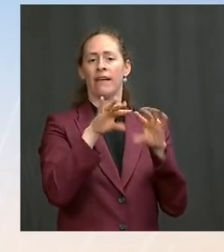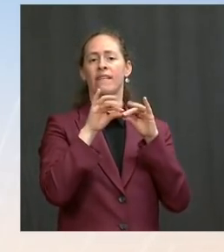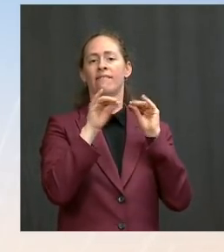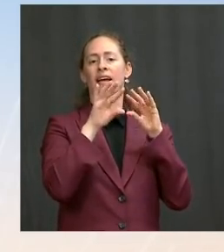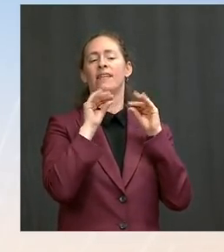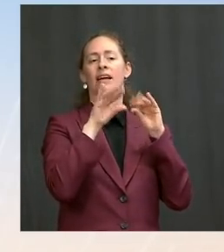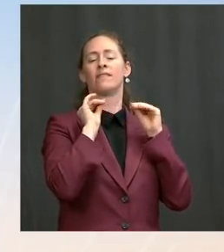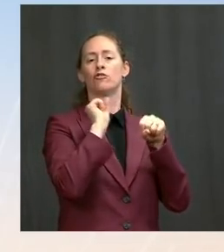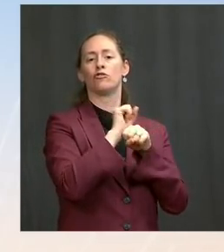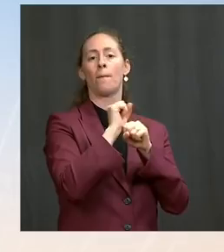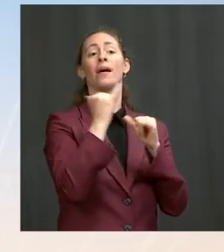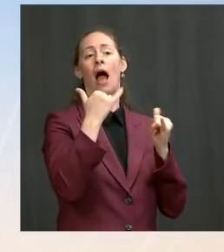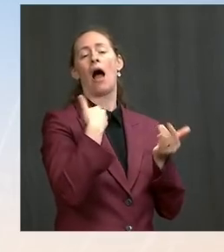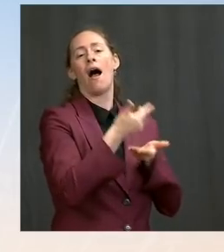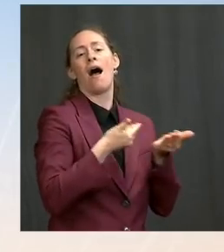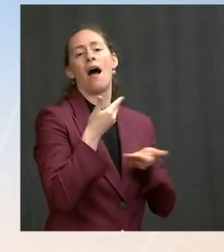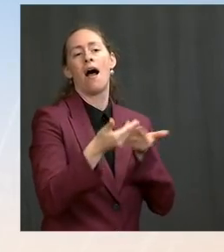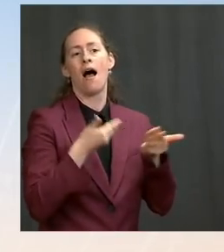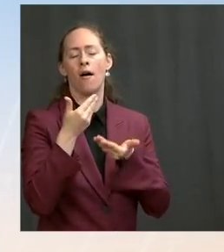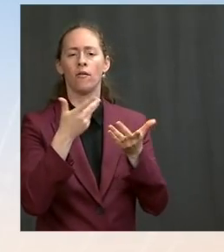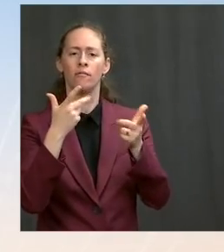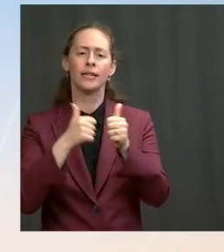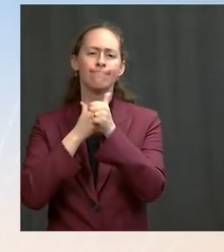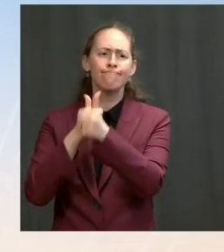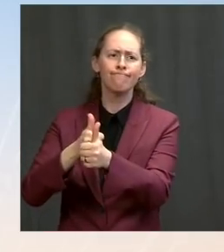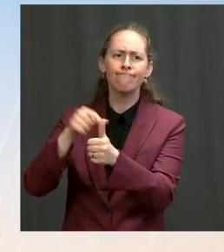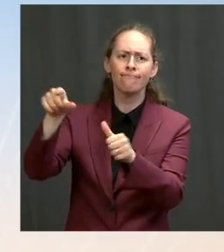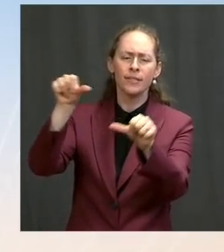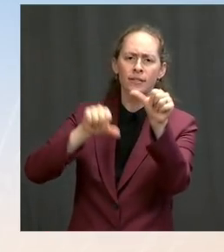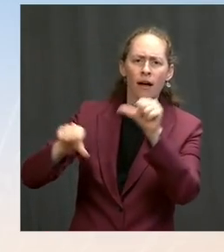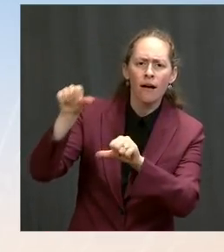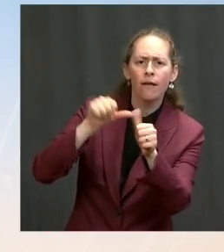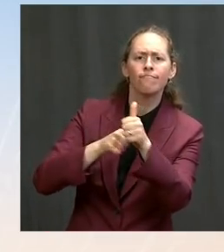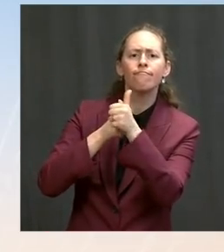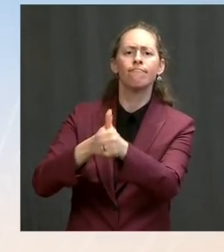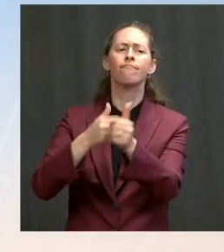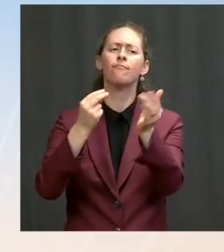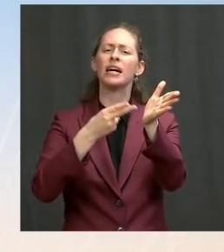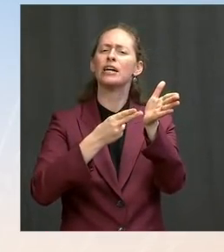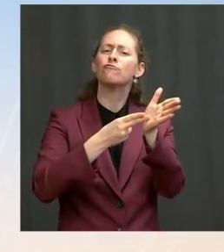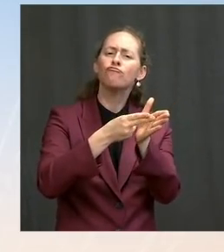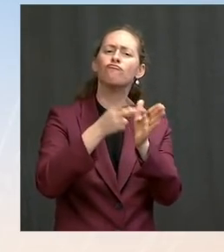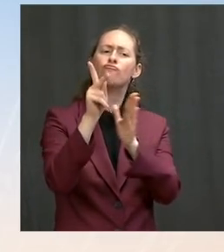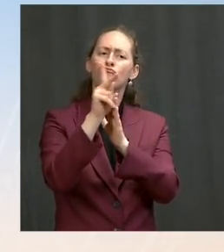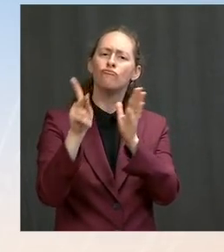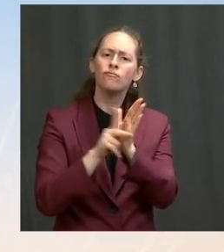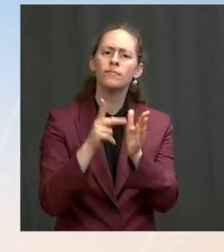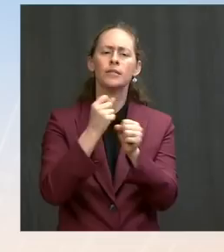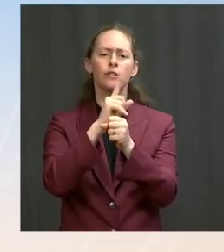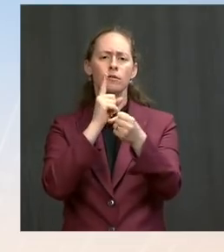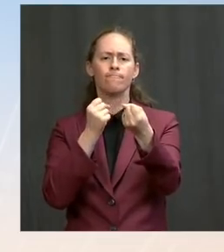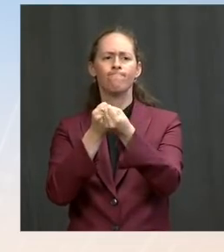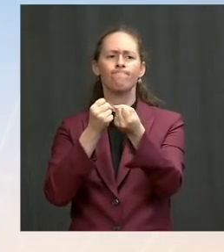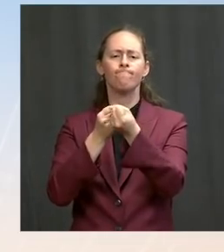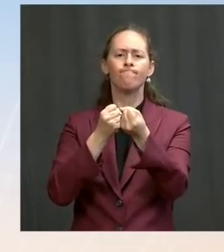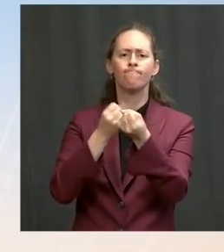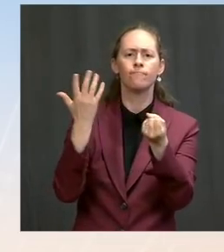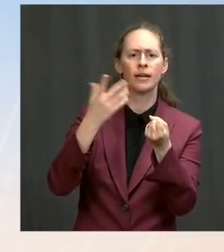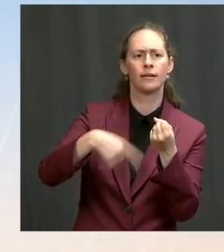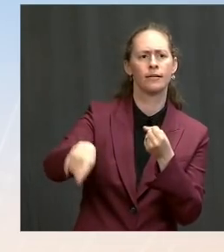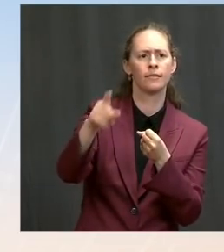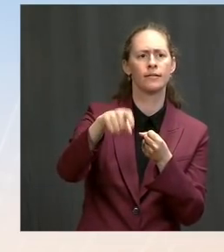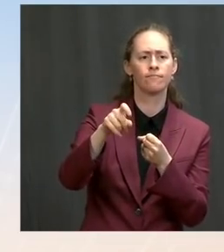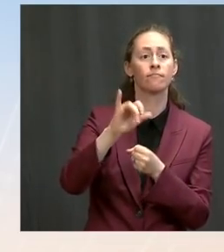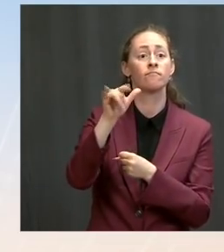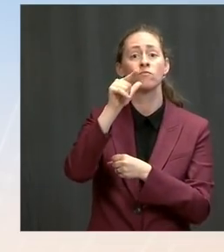to capture and push data out, and really develop the sound expertise amongst all of our professional classes